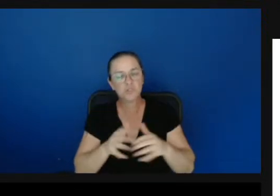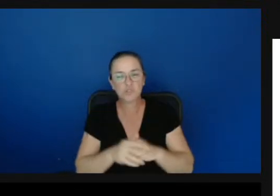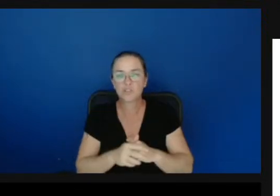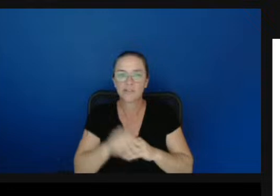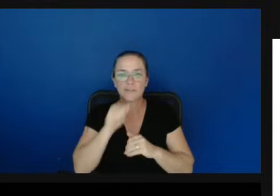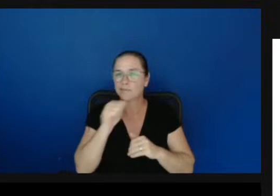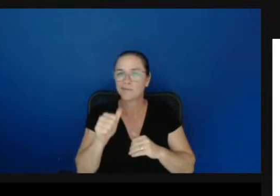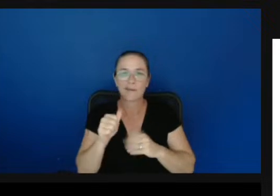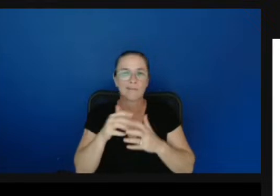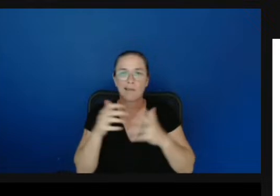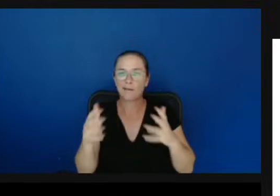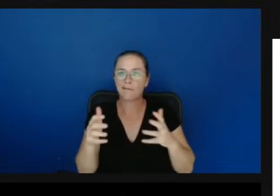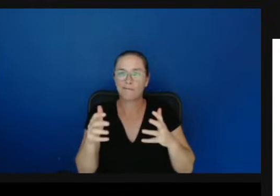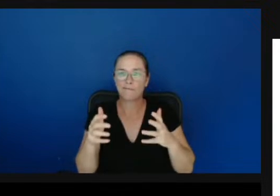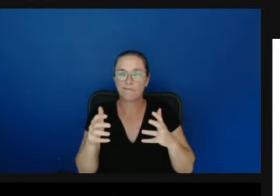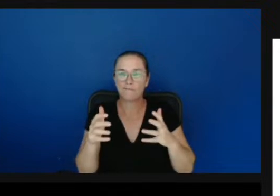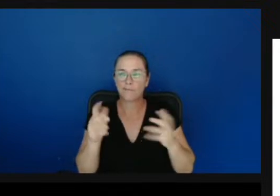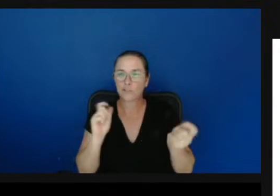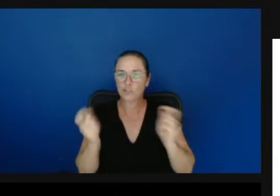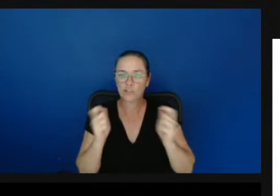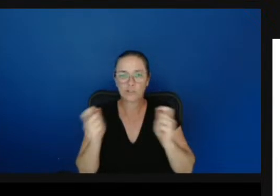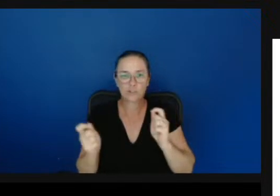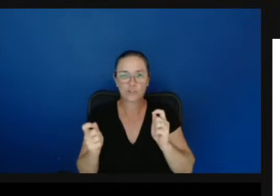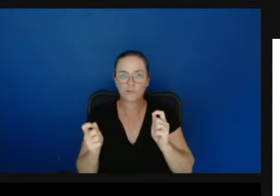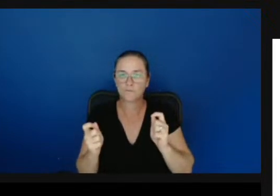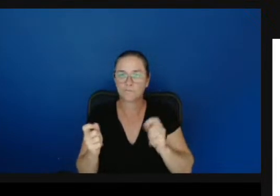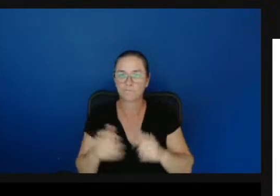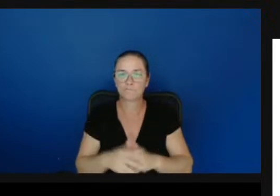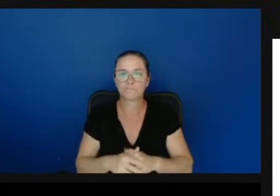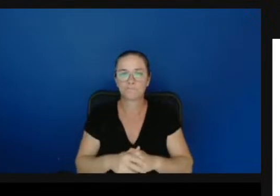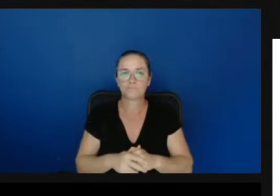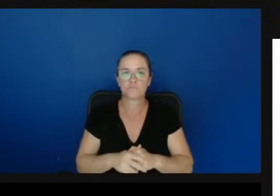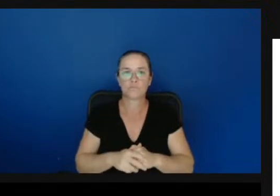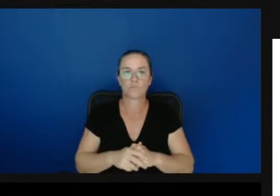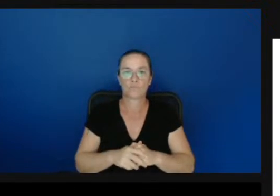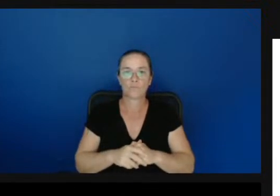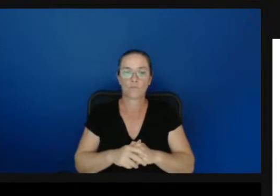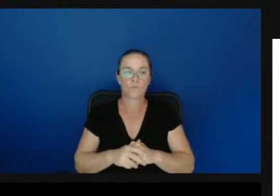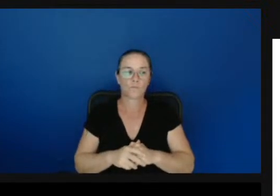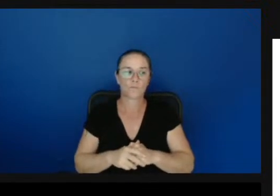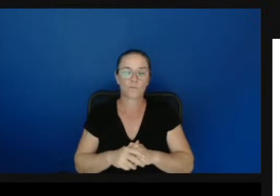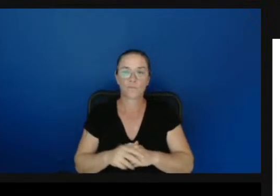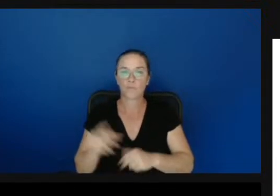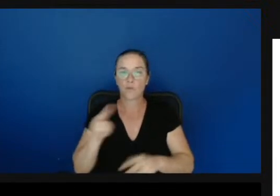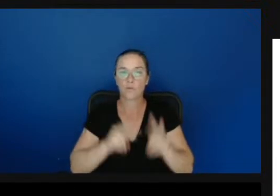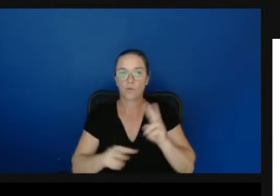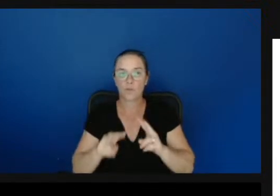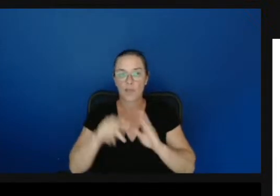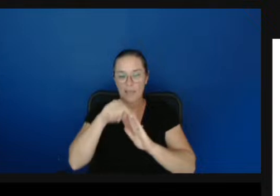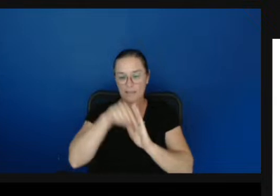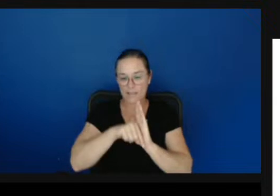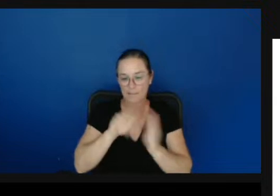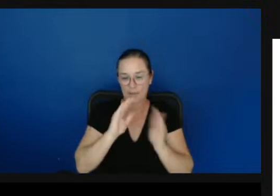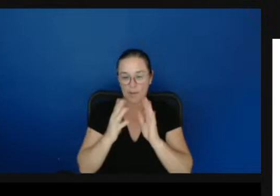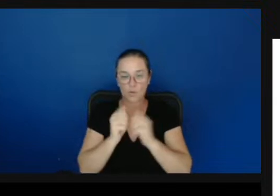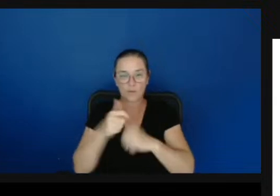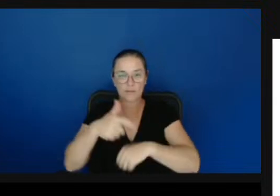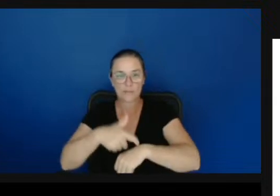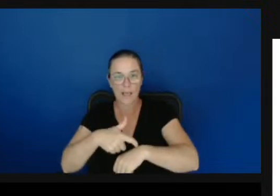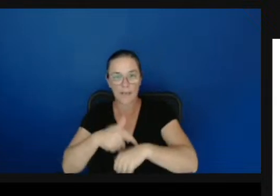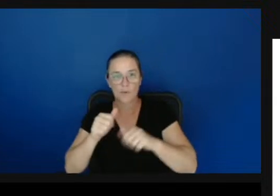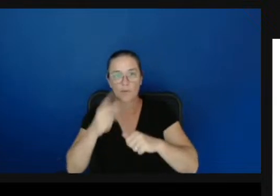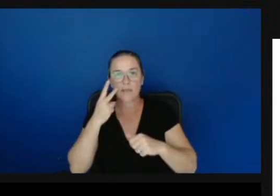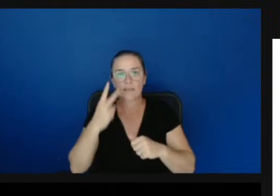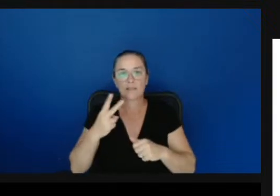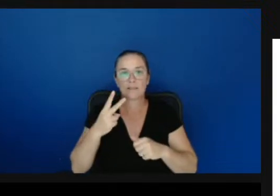of distinction in this view right through here. We look at depth over time, we can see that in the shallow